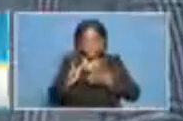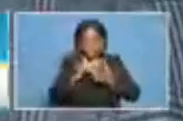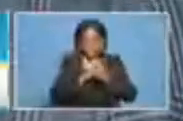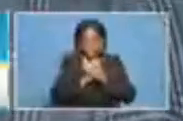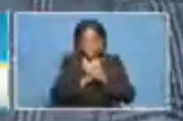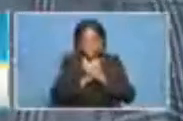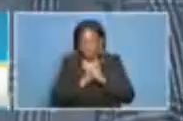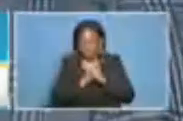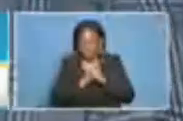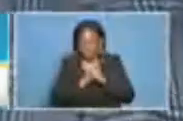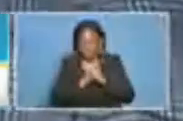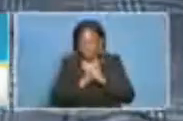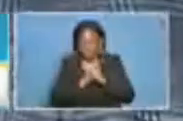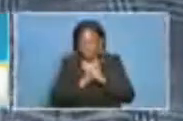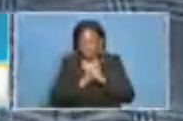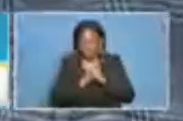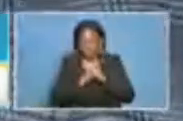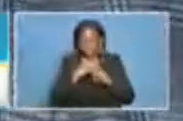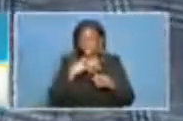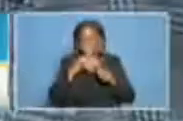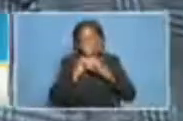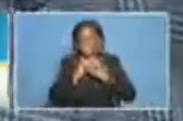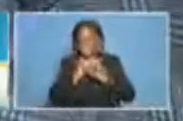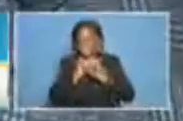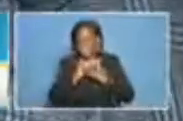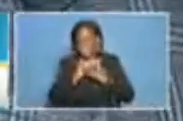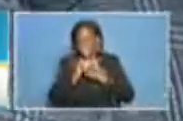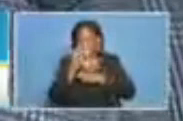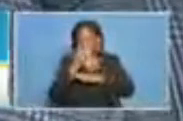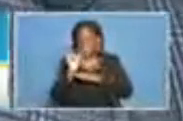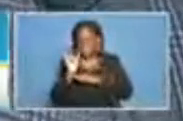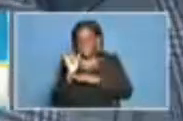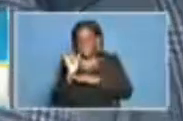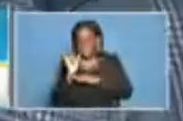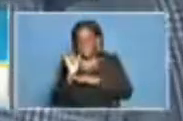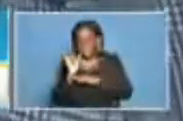P3, our capital is really designed to,